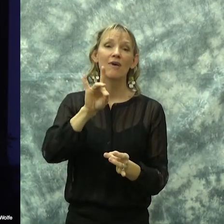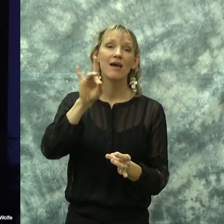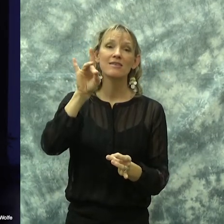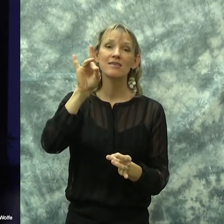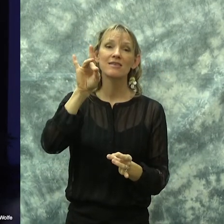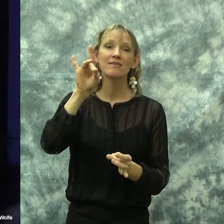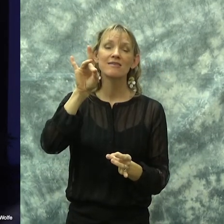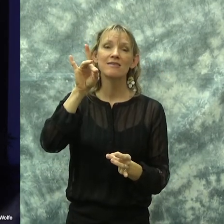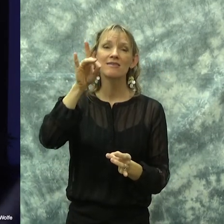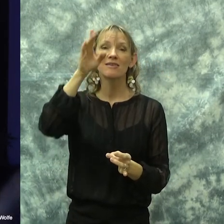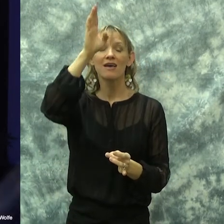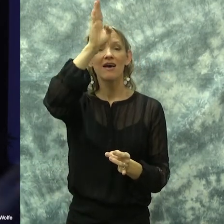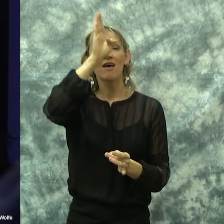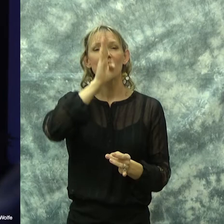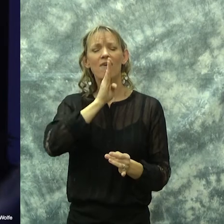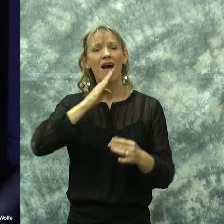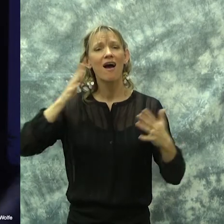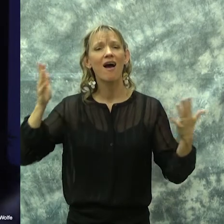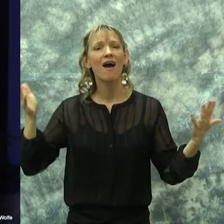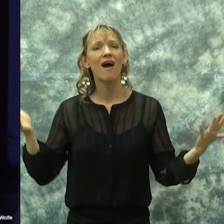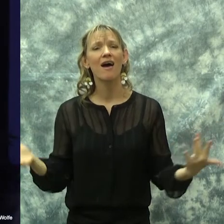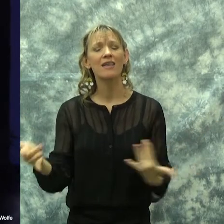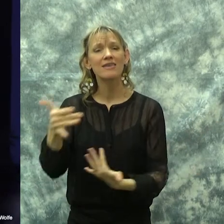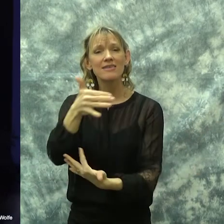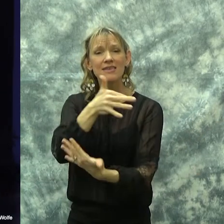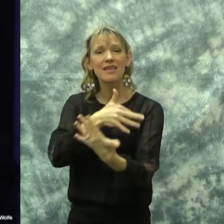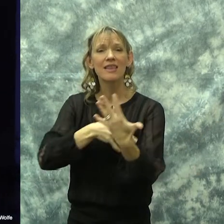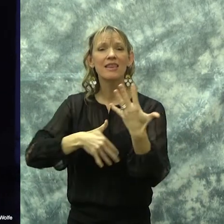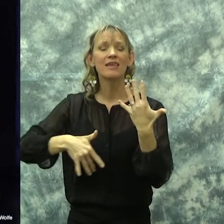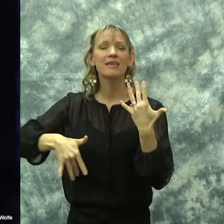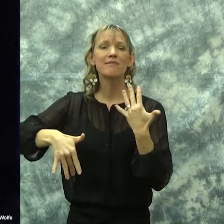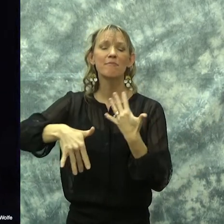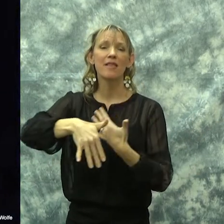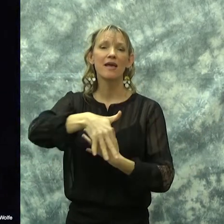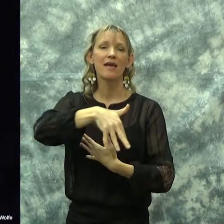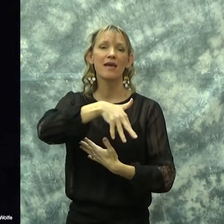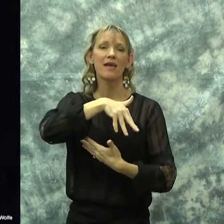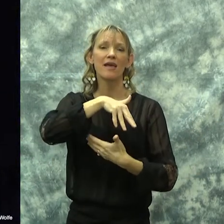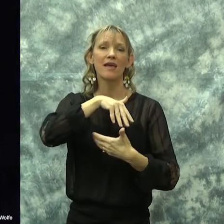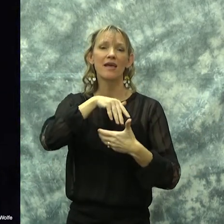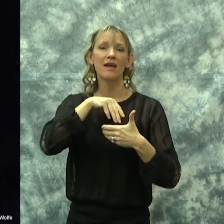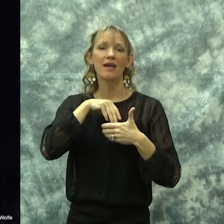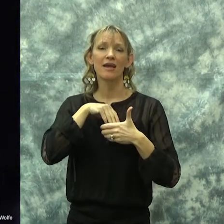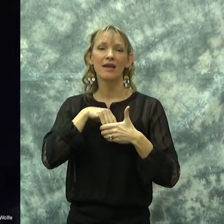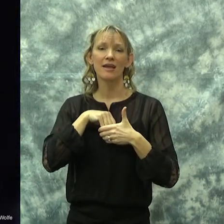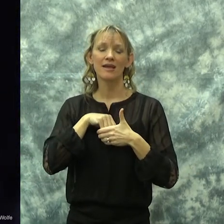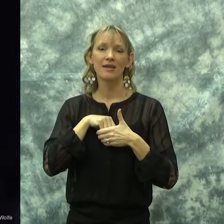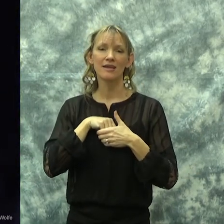Surely the presence of God is in this place.